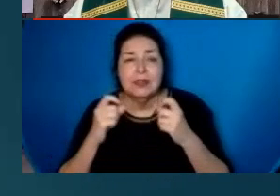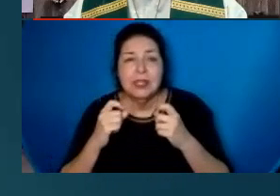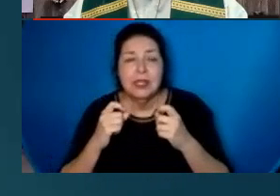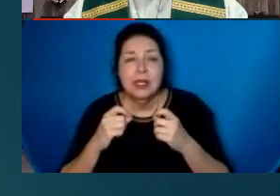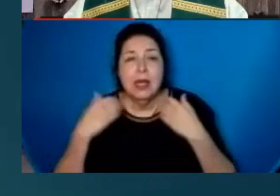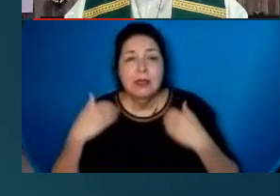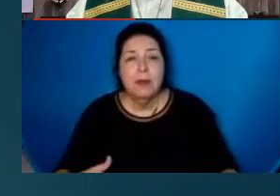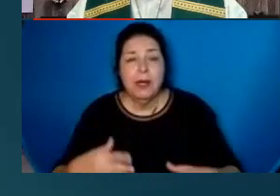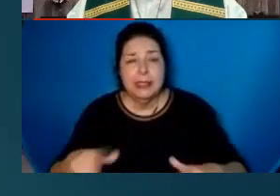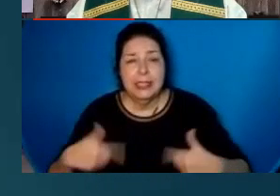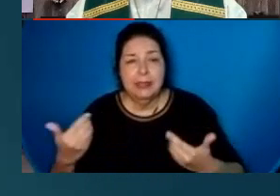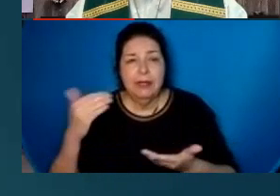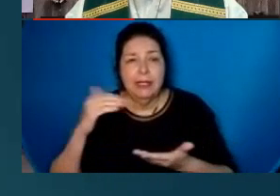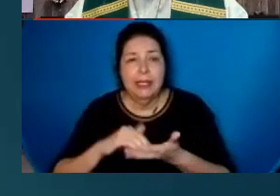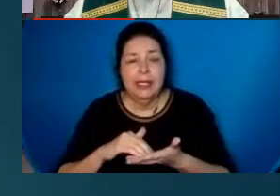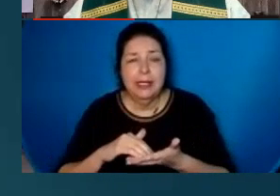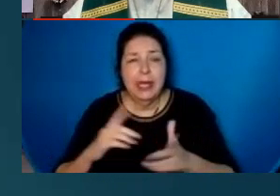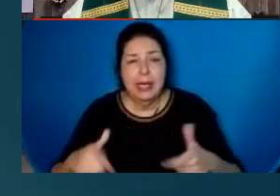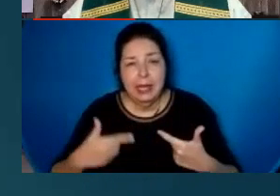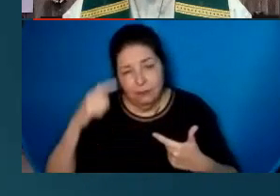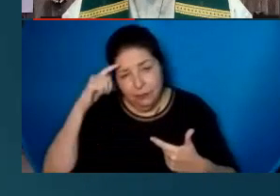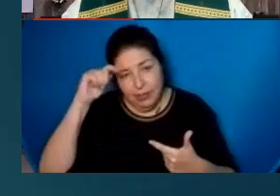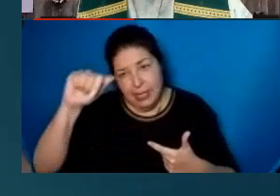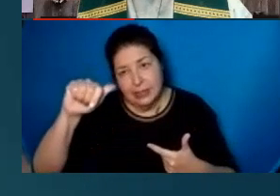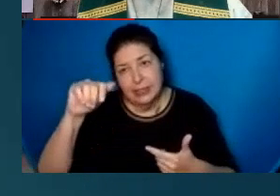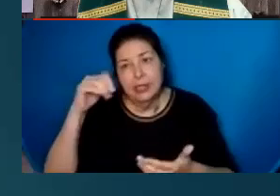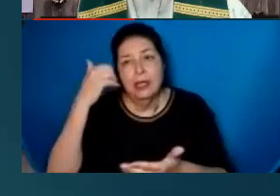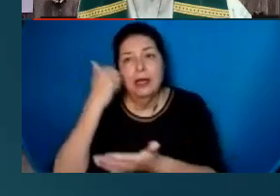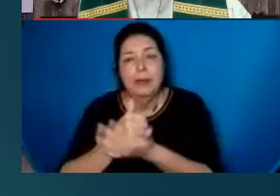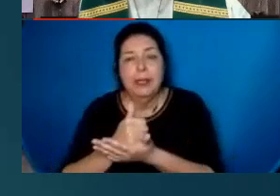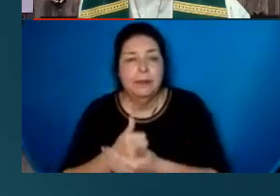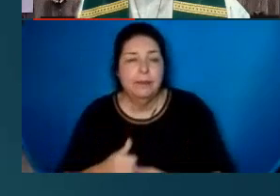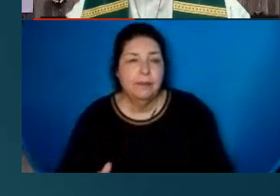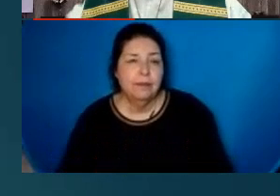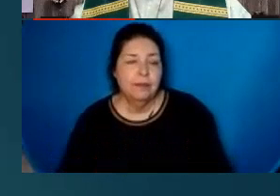resurrection of the body, and the life everlasting. Amen.